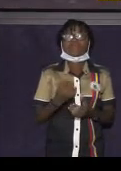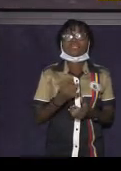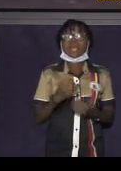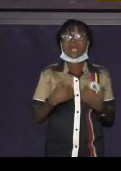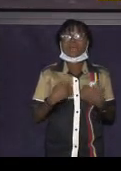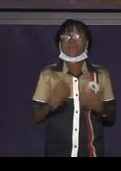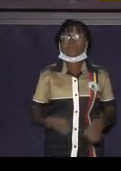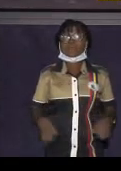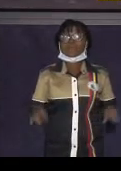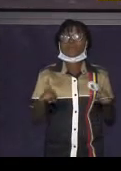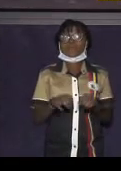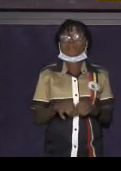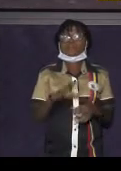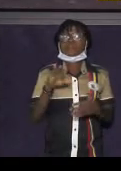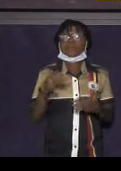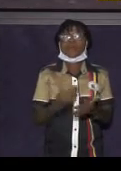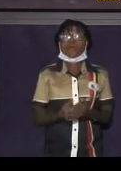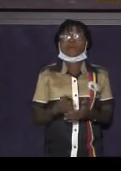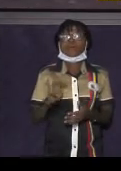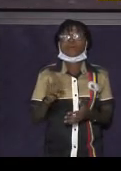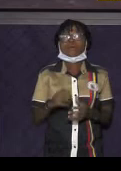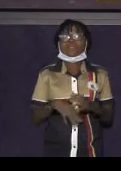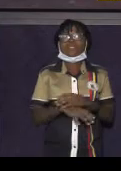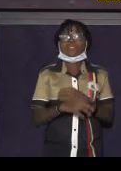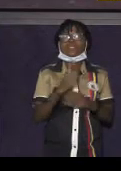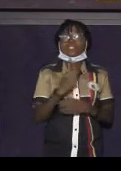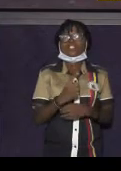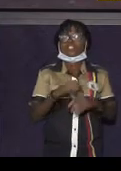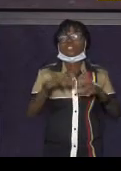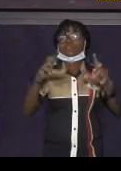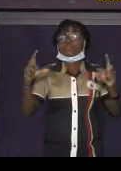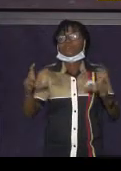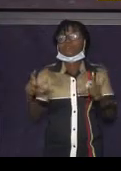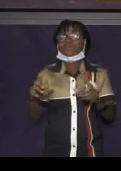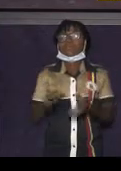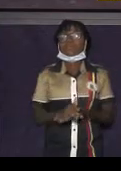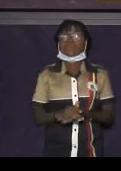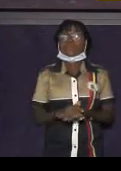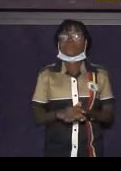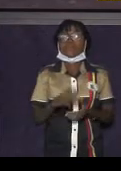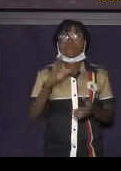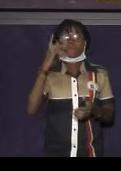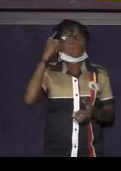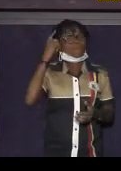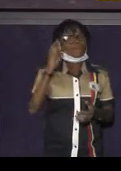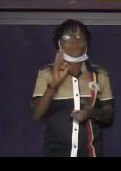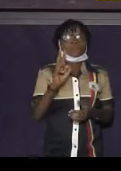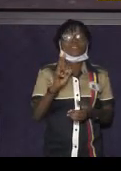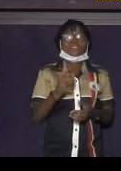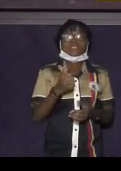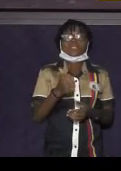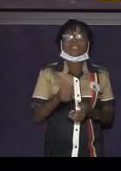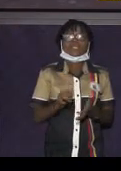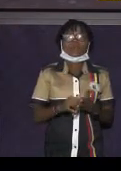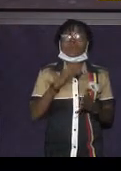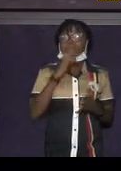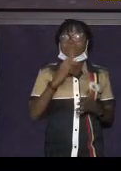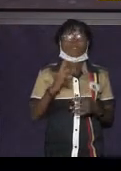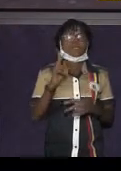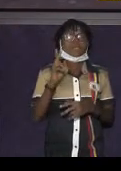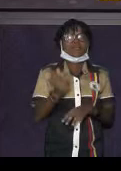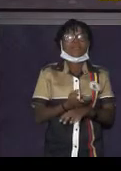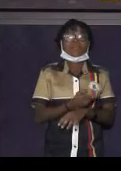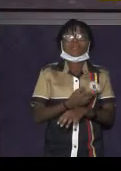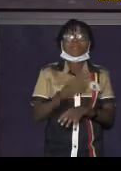evaluate each term inside each bracket to know the value for each term. So for 3a, that will be 3 times 5, and that will be